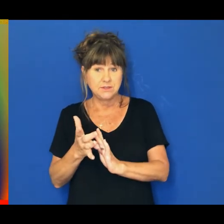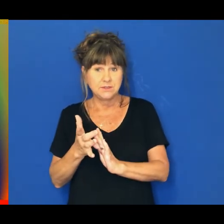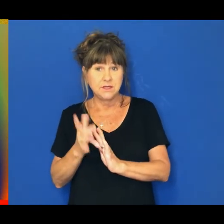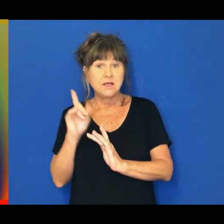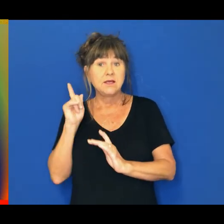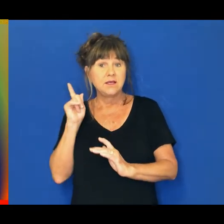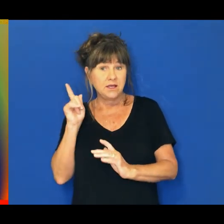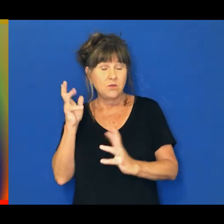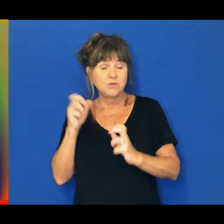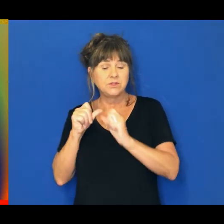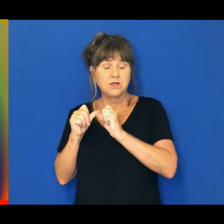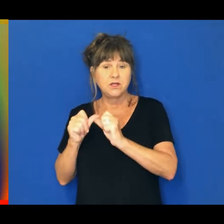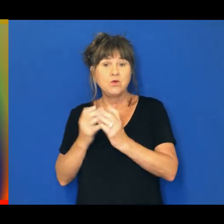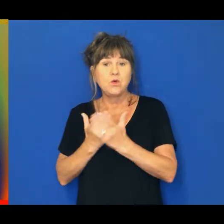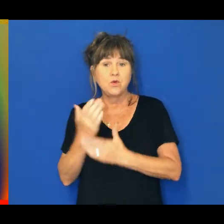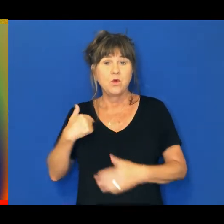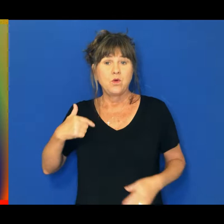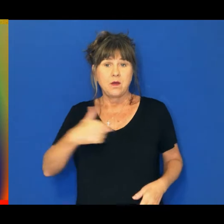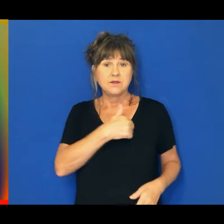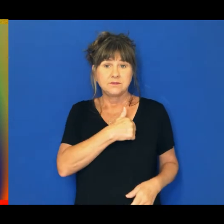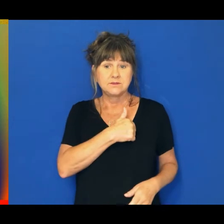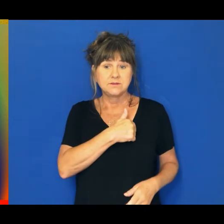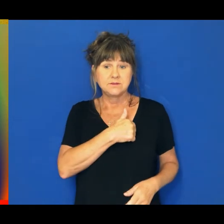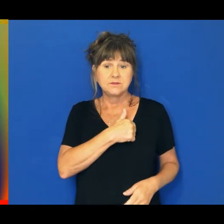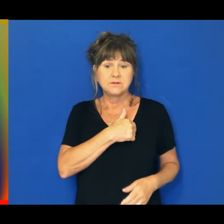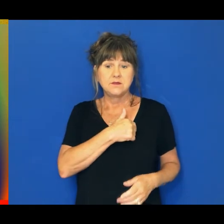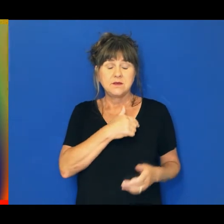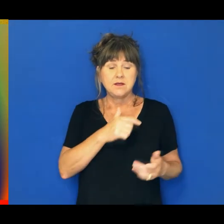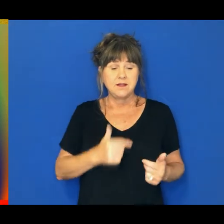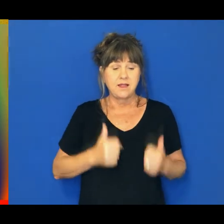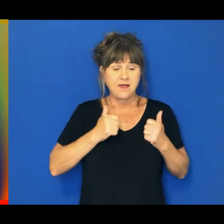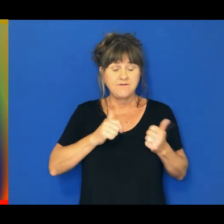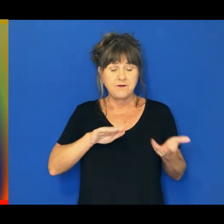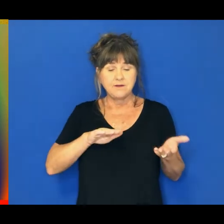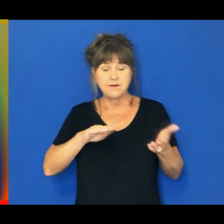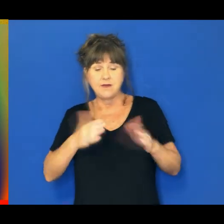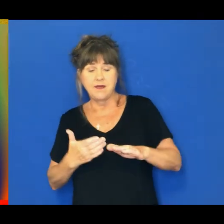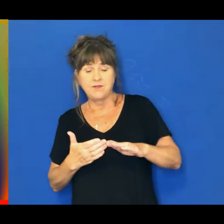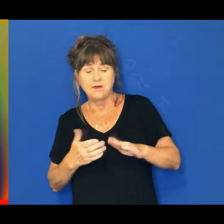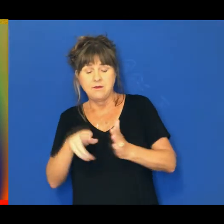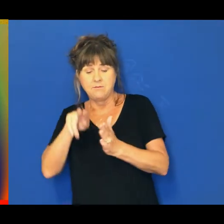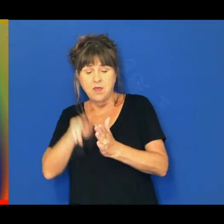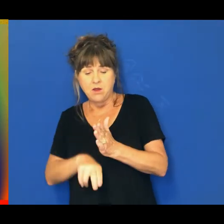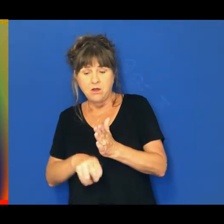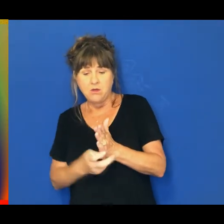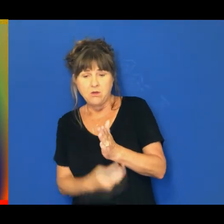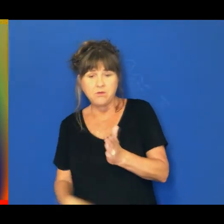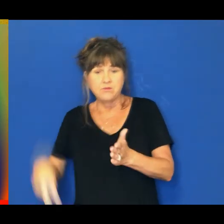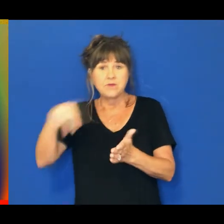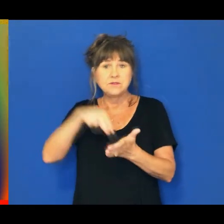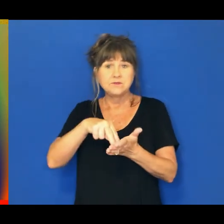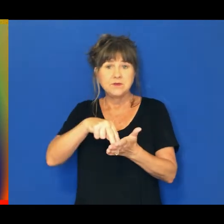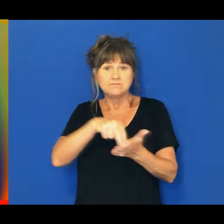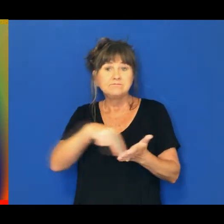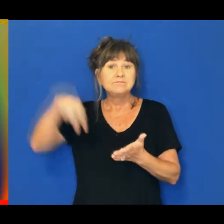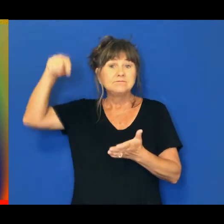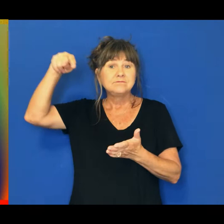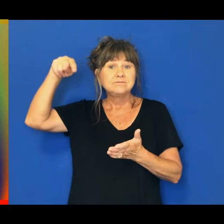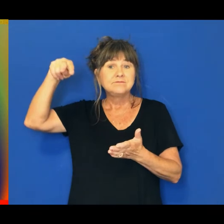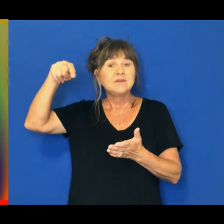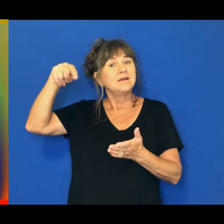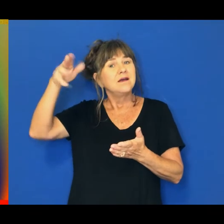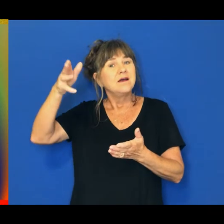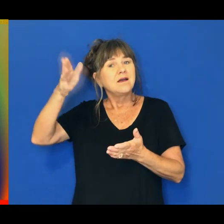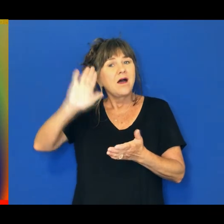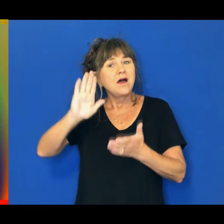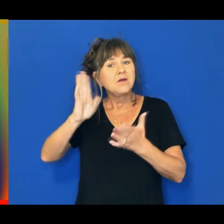through Jesus, it was life, death, burial, and resurrection, witnessing to the world, God wants to continue through